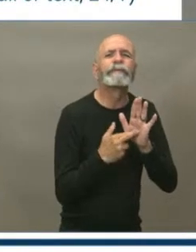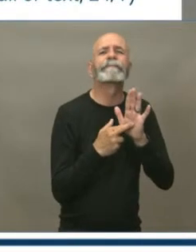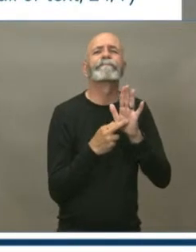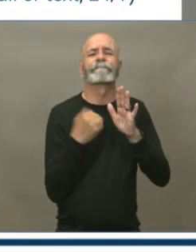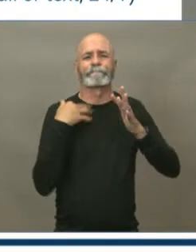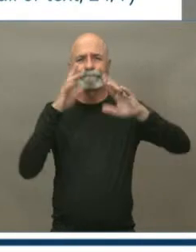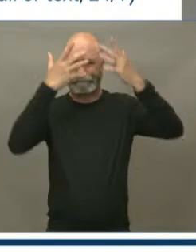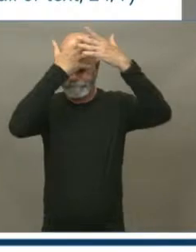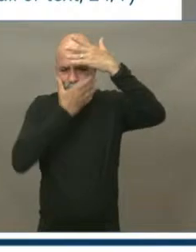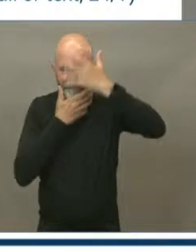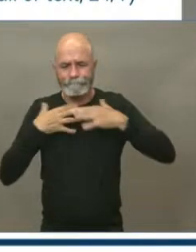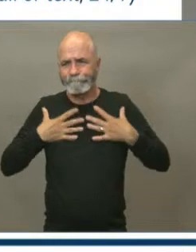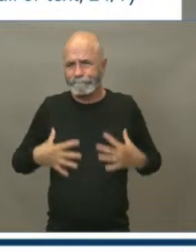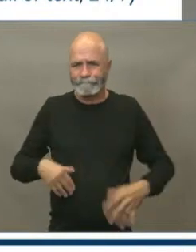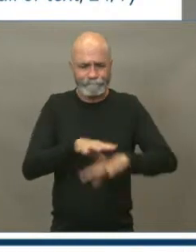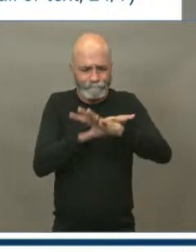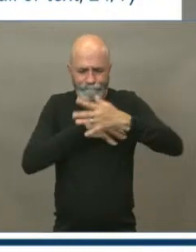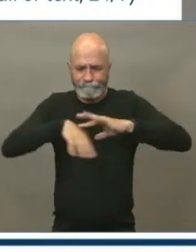PPE.